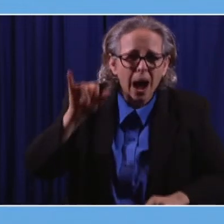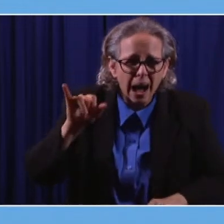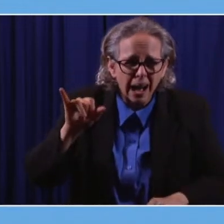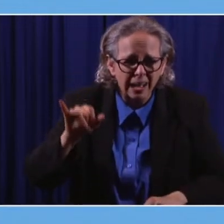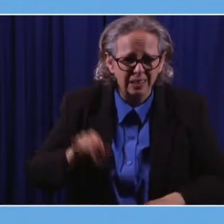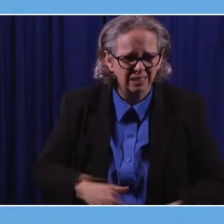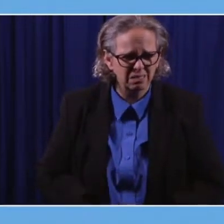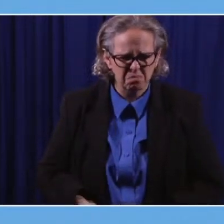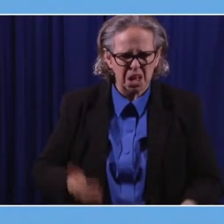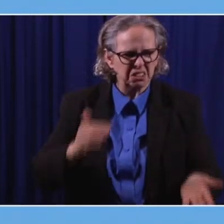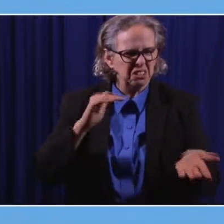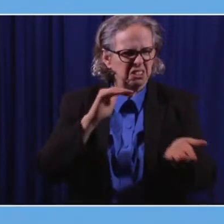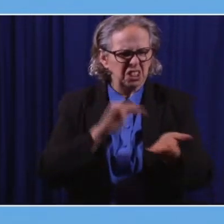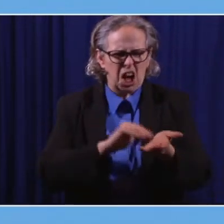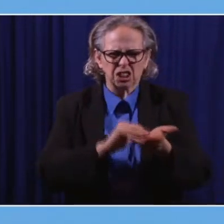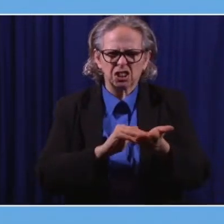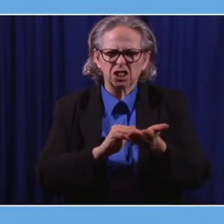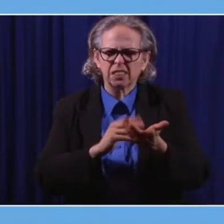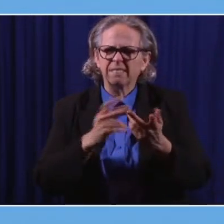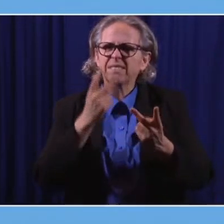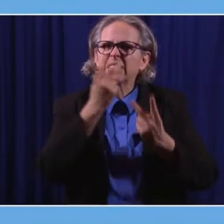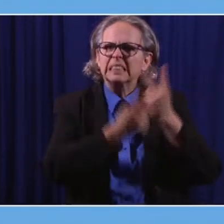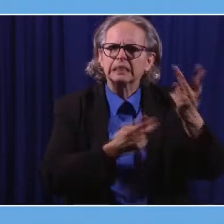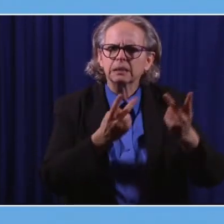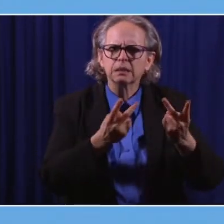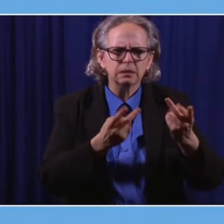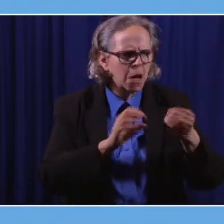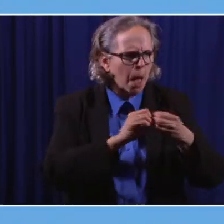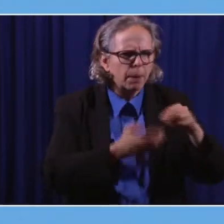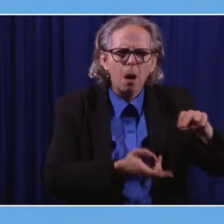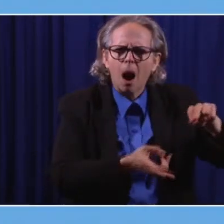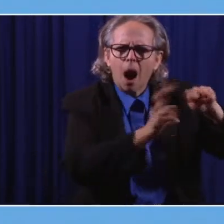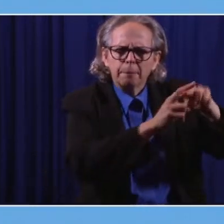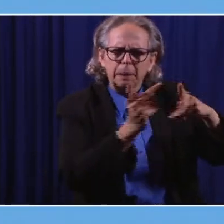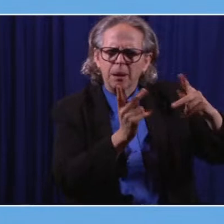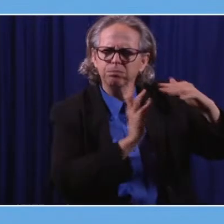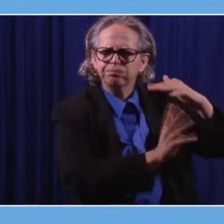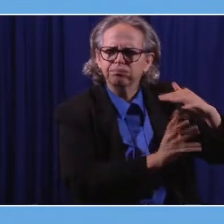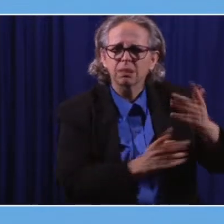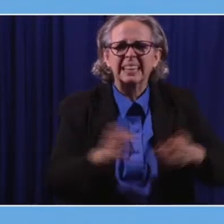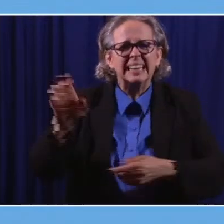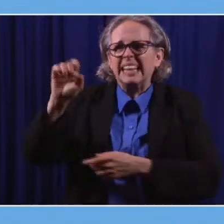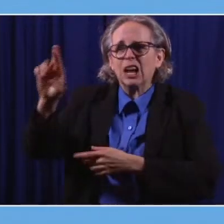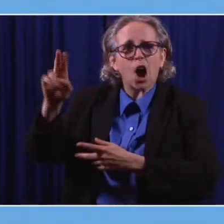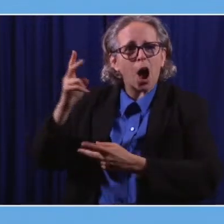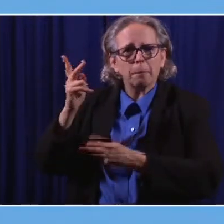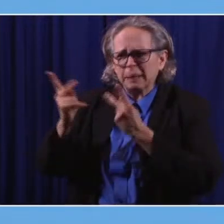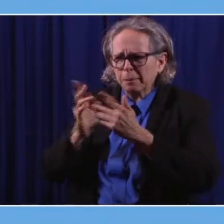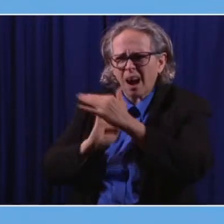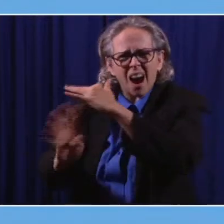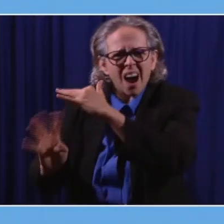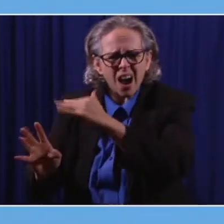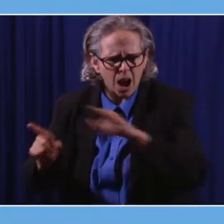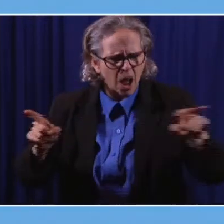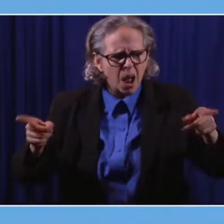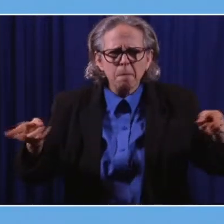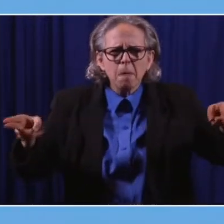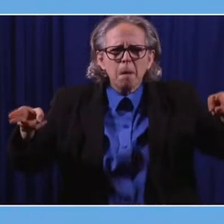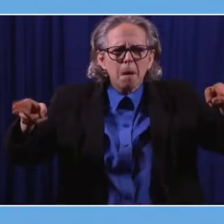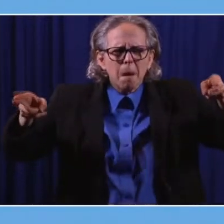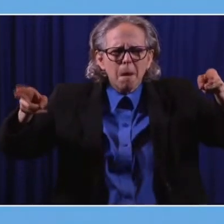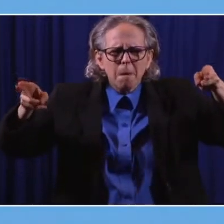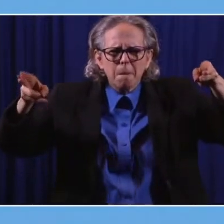in hospitalizations, sustained increase in emergency department visits. So several of these are very early